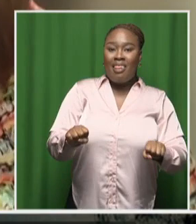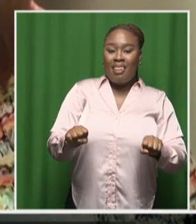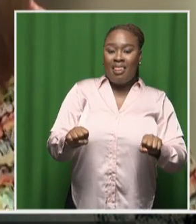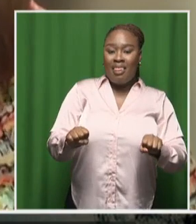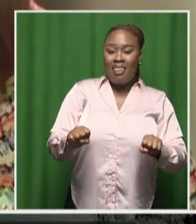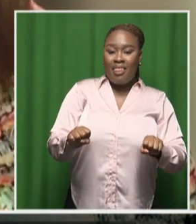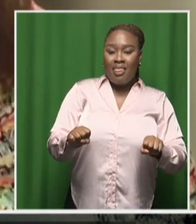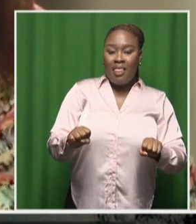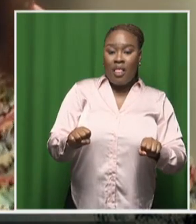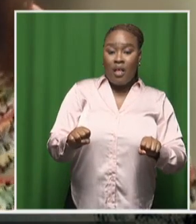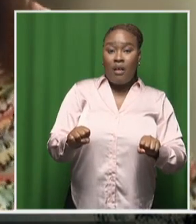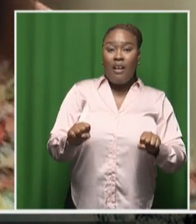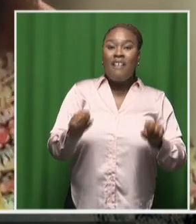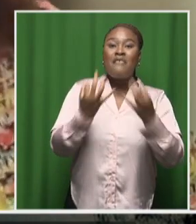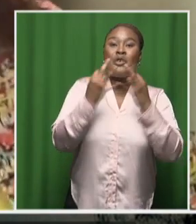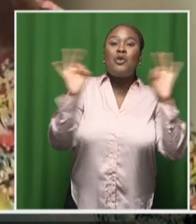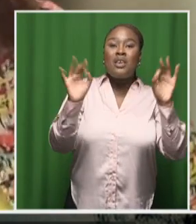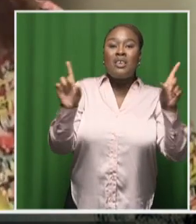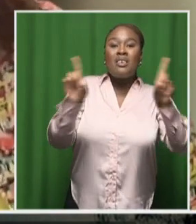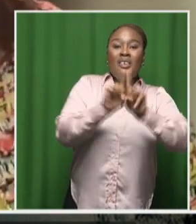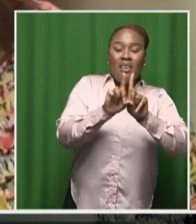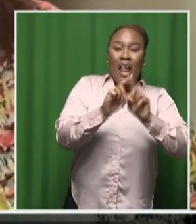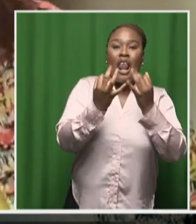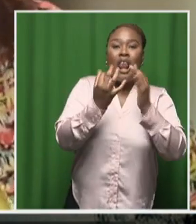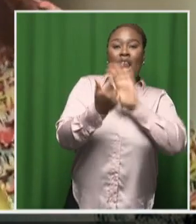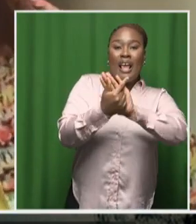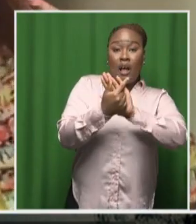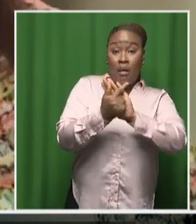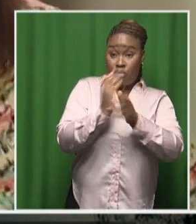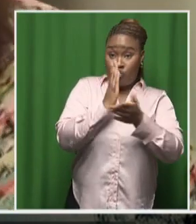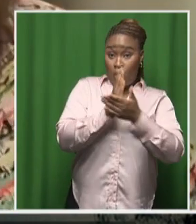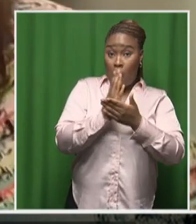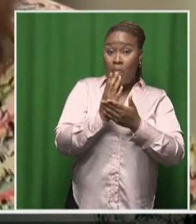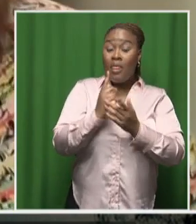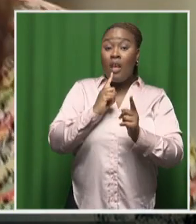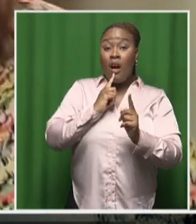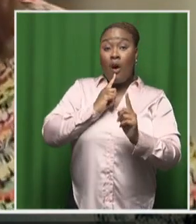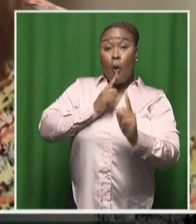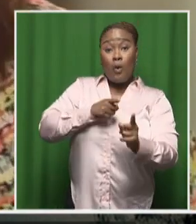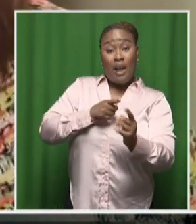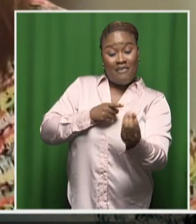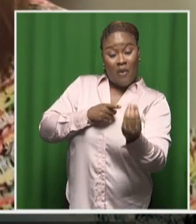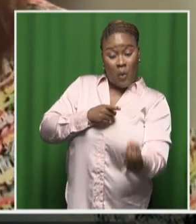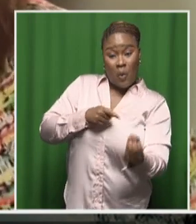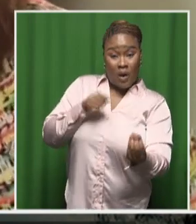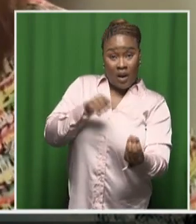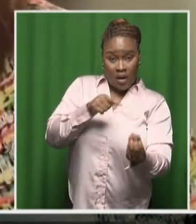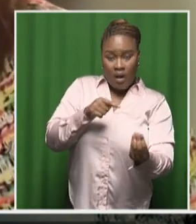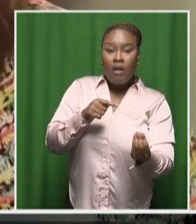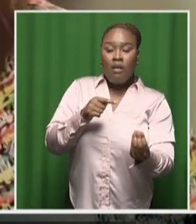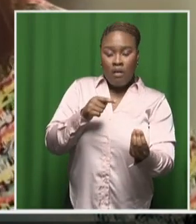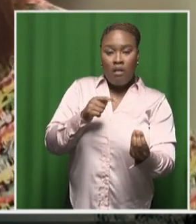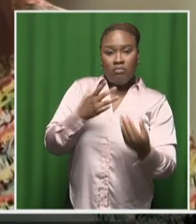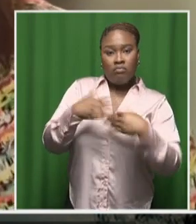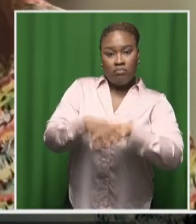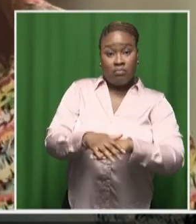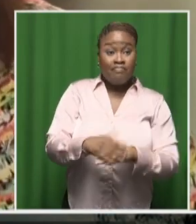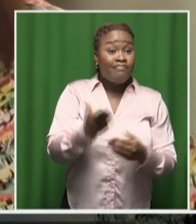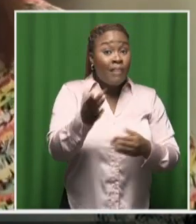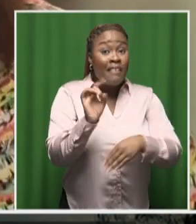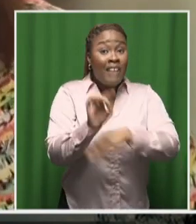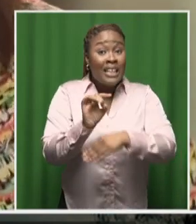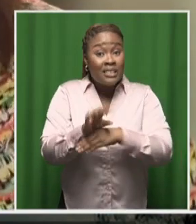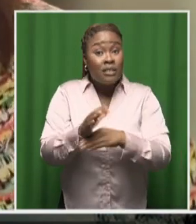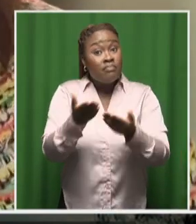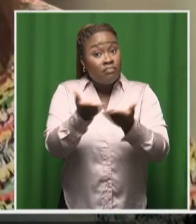ensure that order is enforced. Indeed. Yes. So go the route of legal aid. That's just a bit of advice. Thank